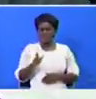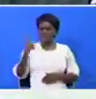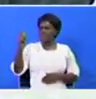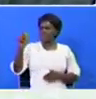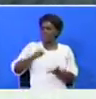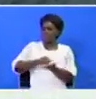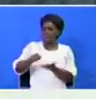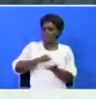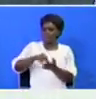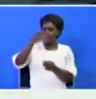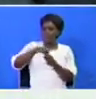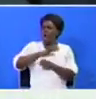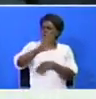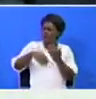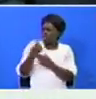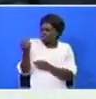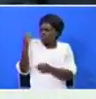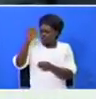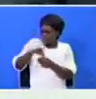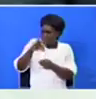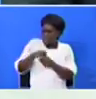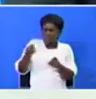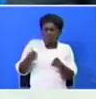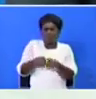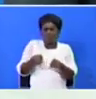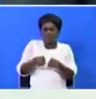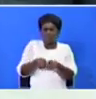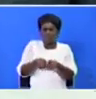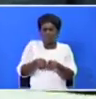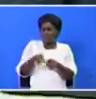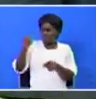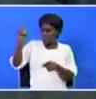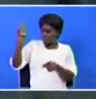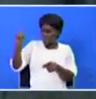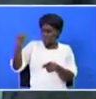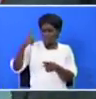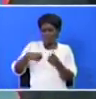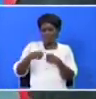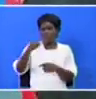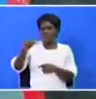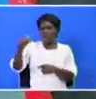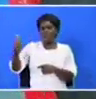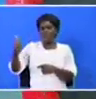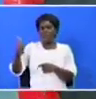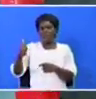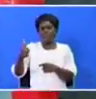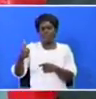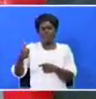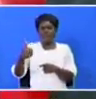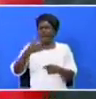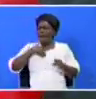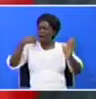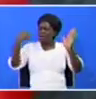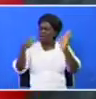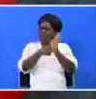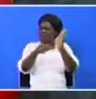printing ballots. All the by-elections, most of which were won by ODM, First of all, do you have a problem with any other person being given this tender? We do not have a